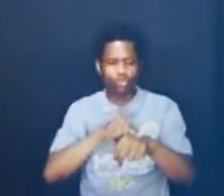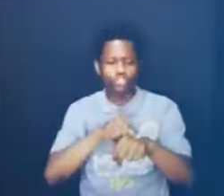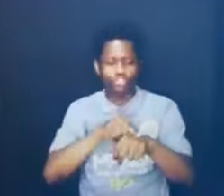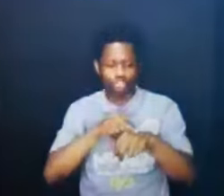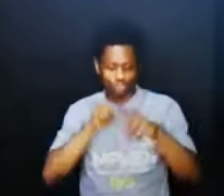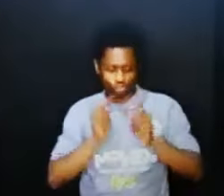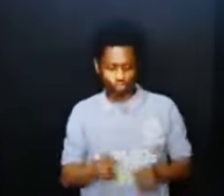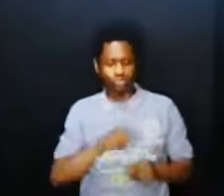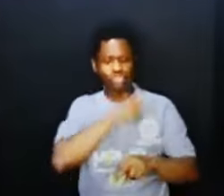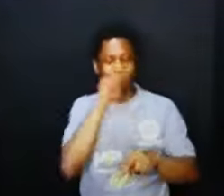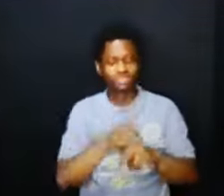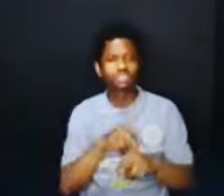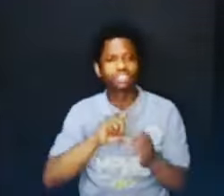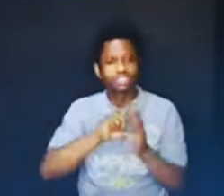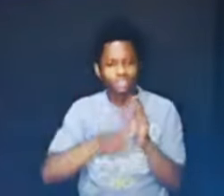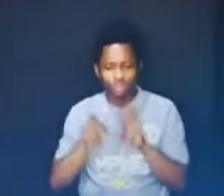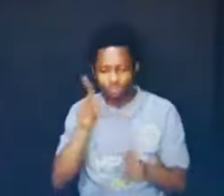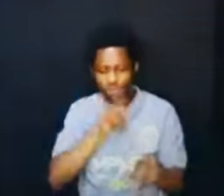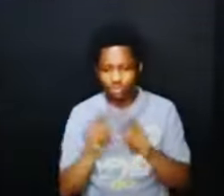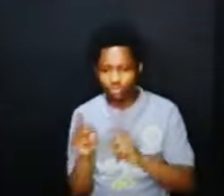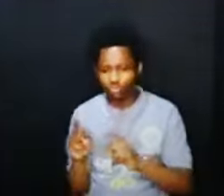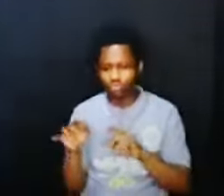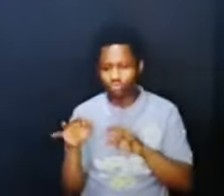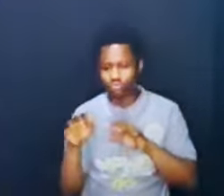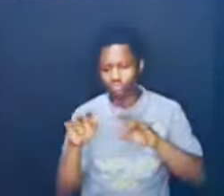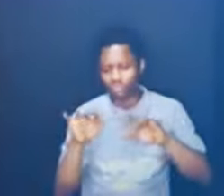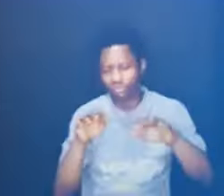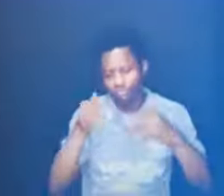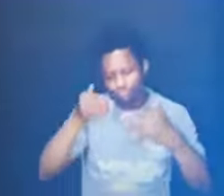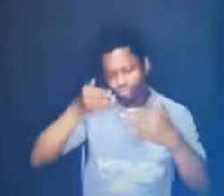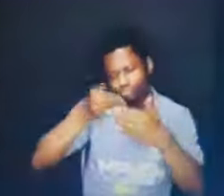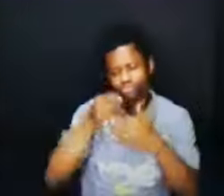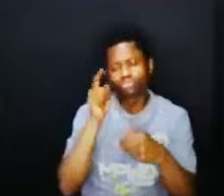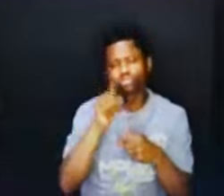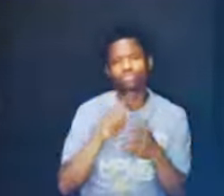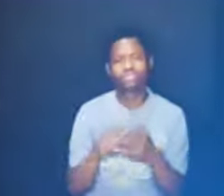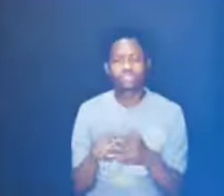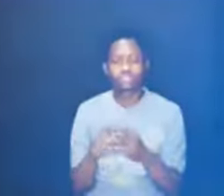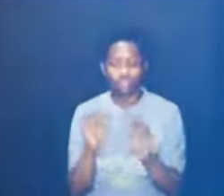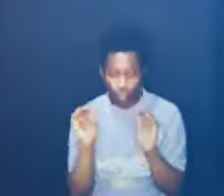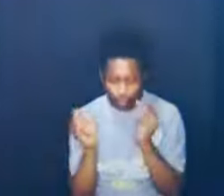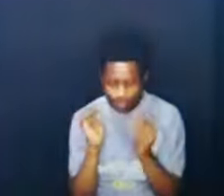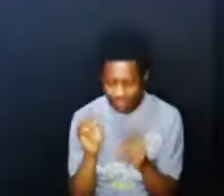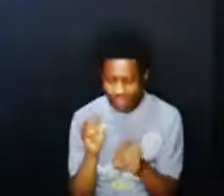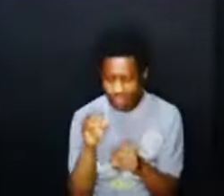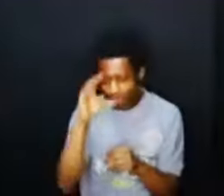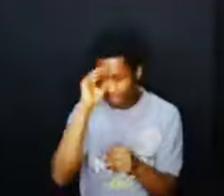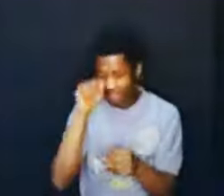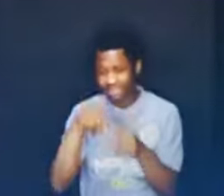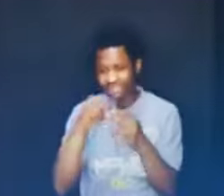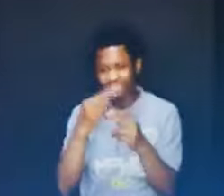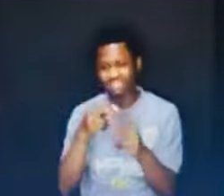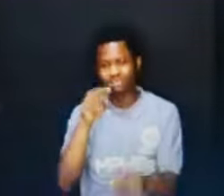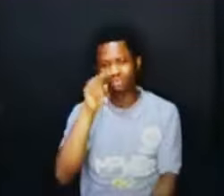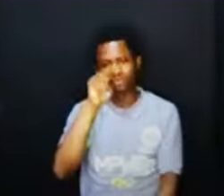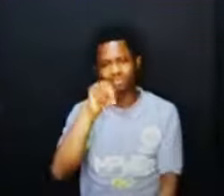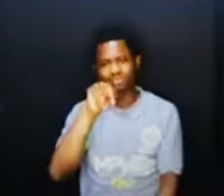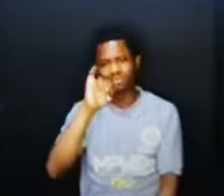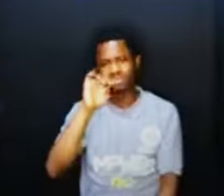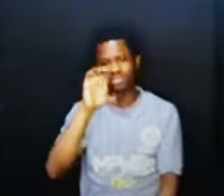And people will come close to you. Like Nicodemus went to Jesus. I